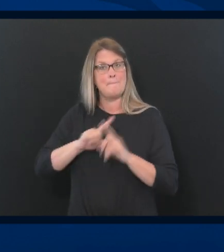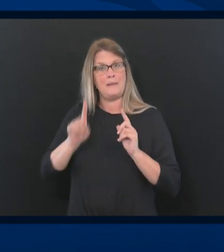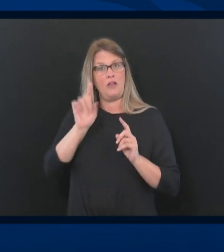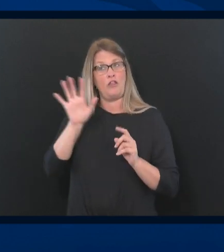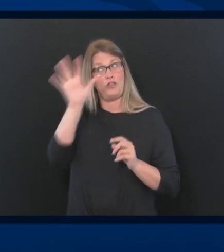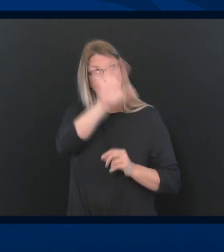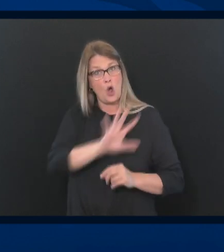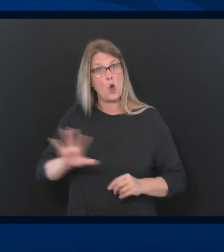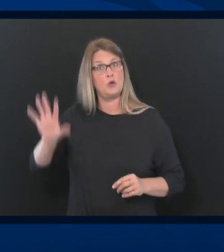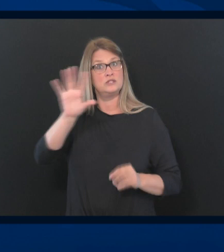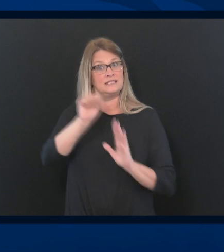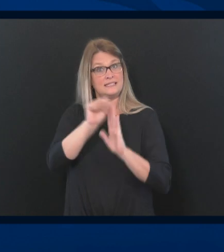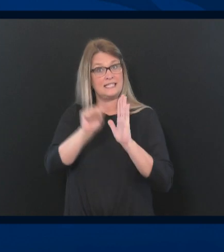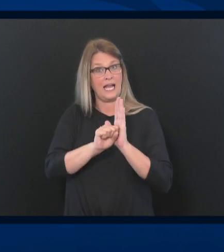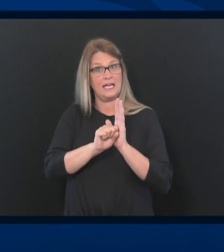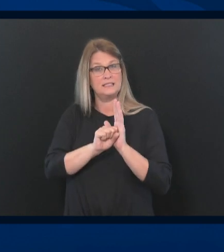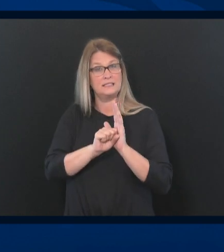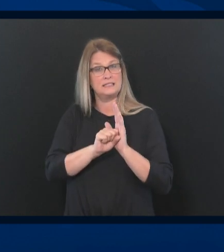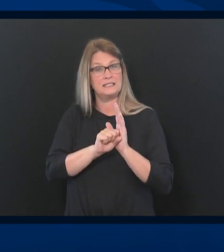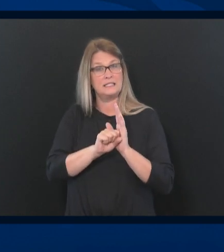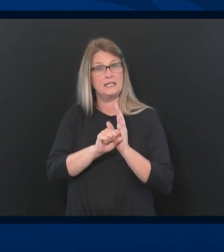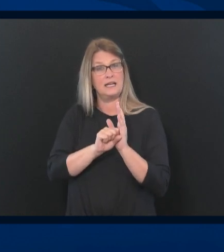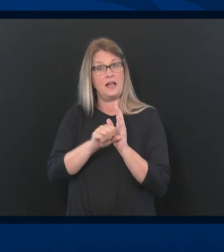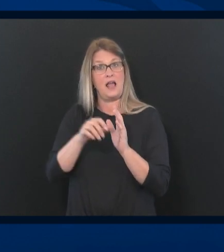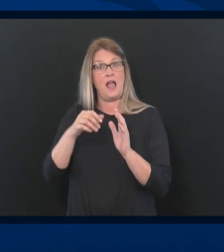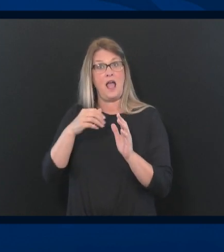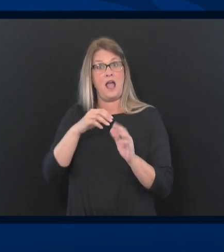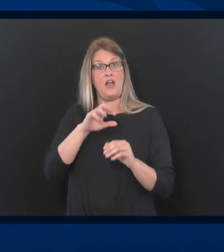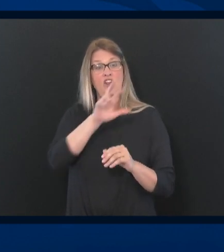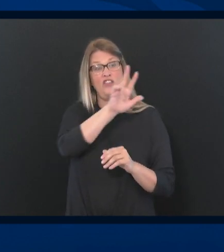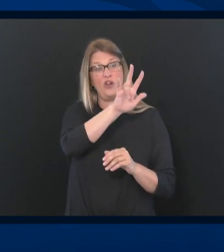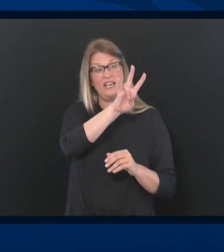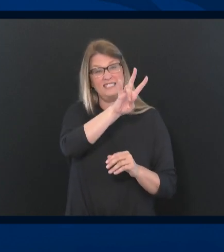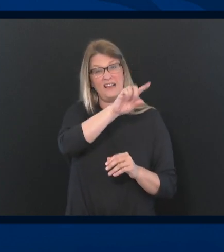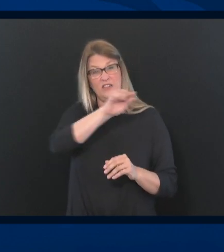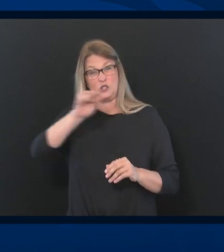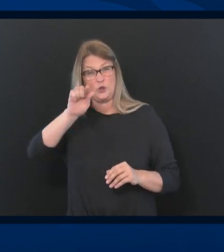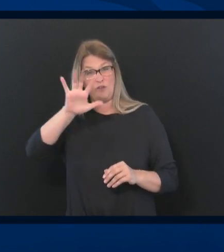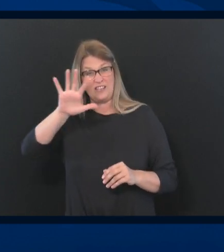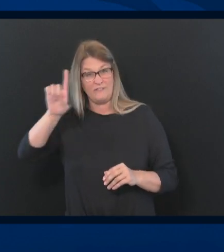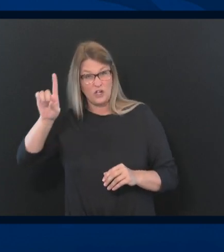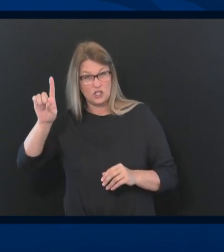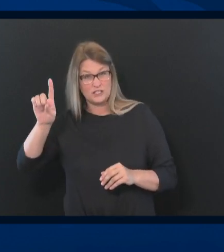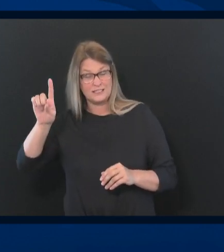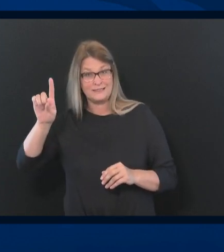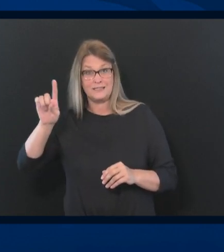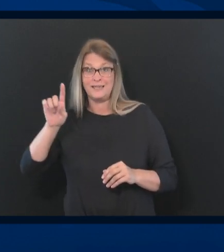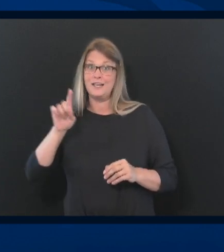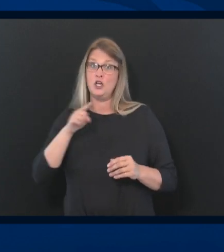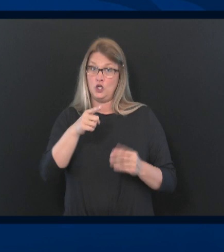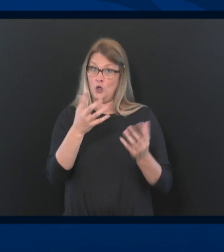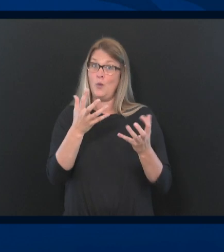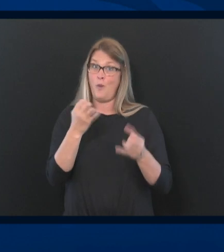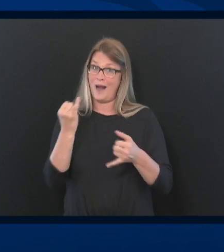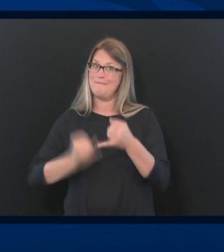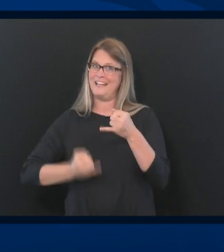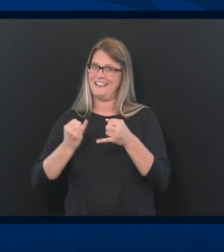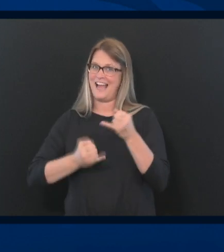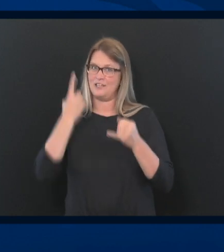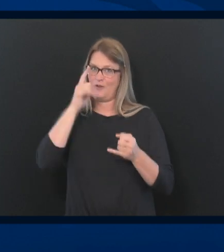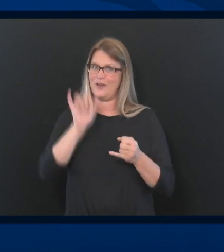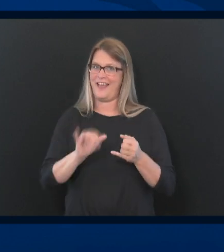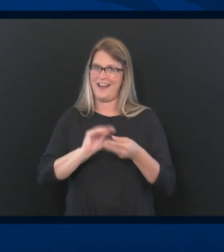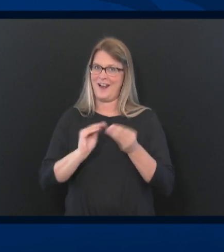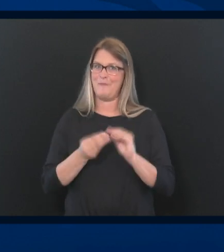states ranked from 37th to 51st. Now, you want to be last in this deal